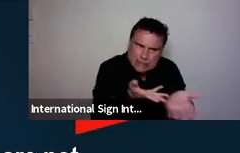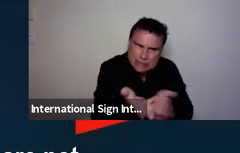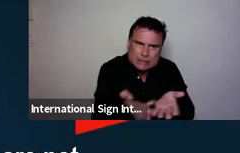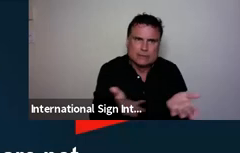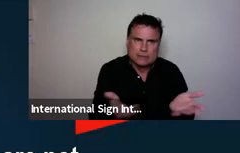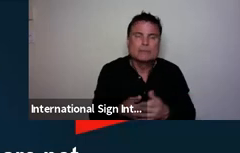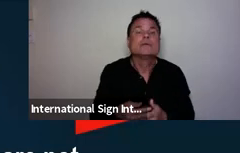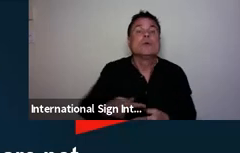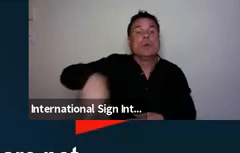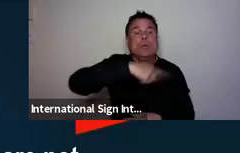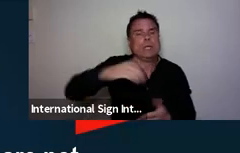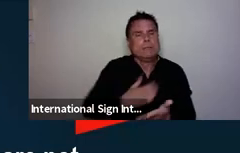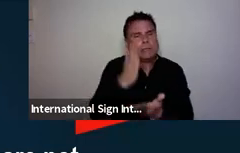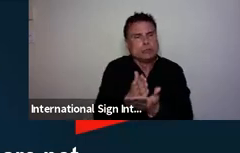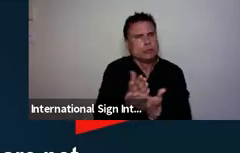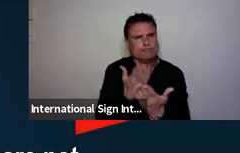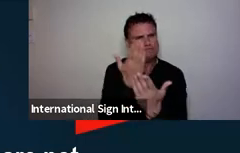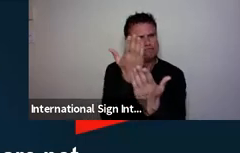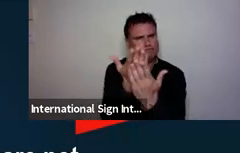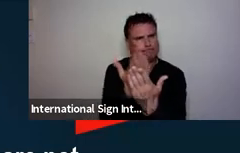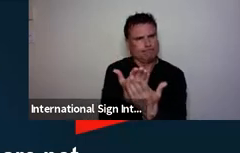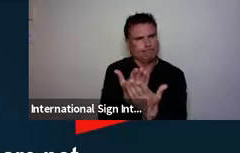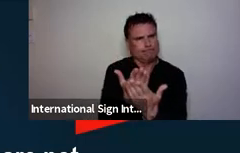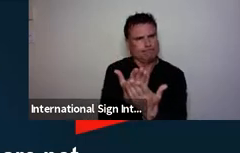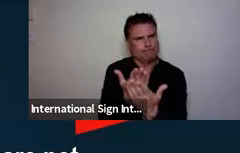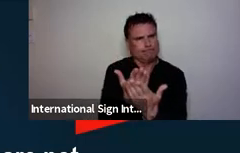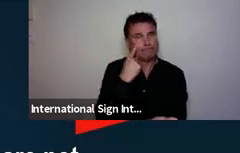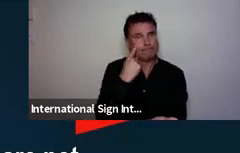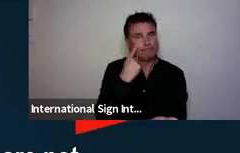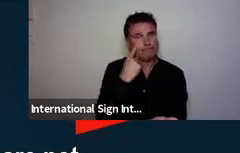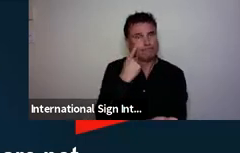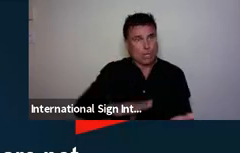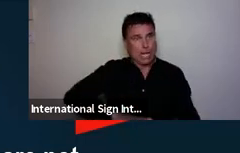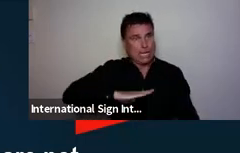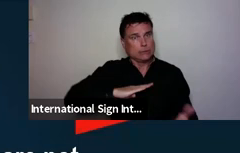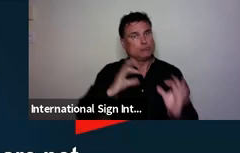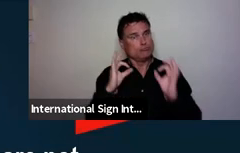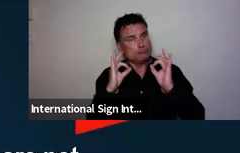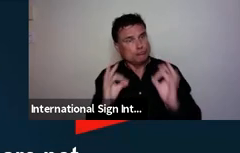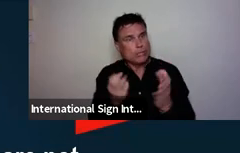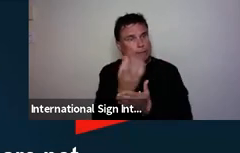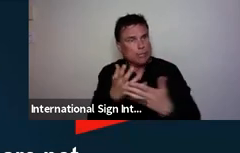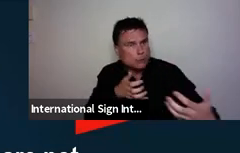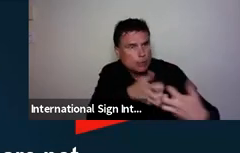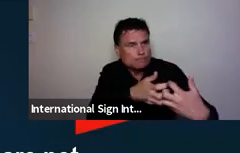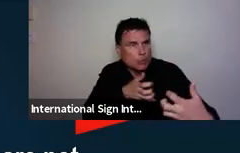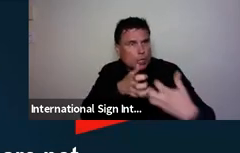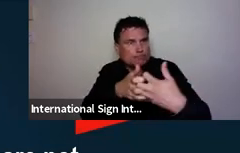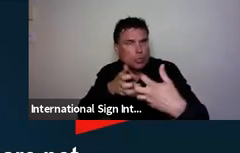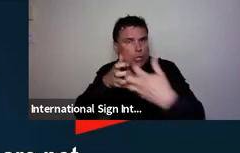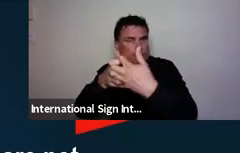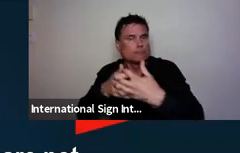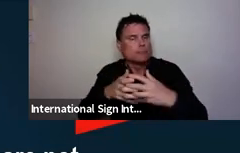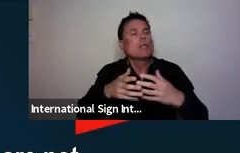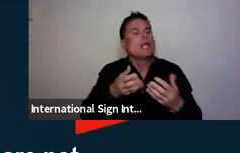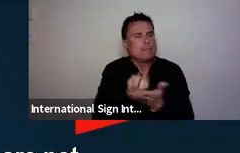information about the virus and concrete instructions about how to prevent its spread was disseminated. We